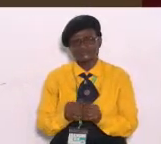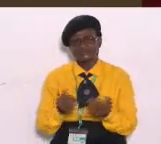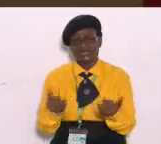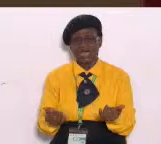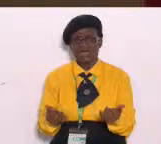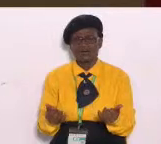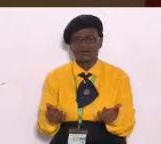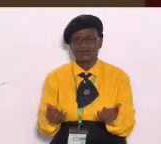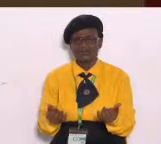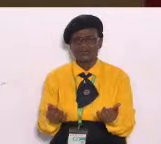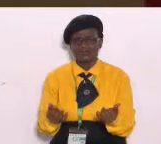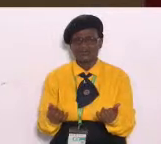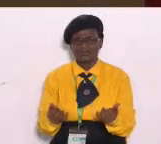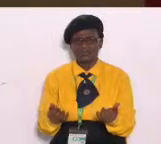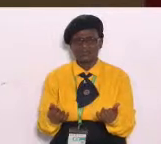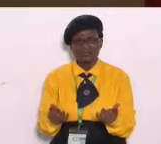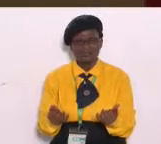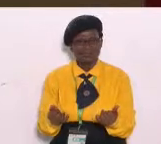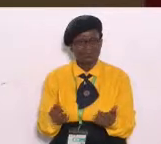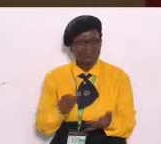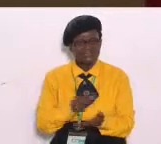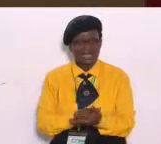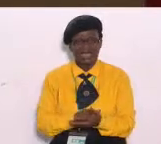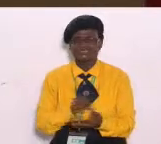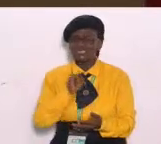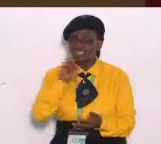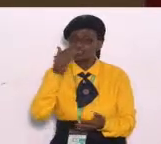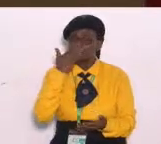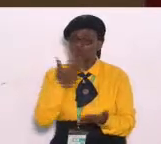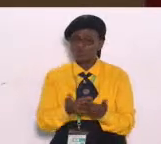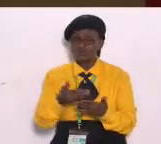Now, that's good news.